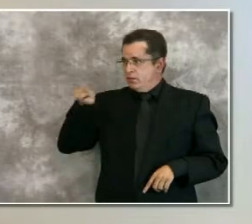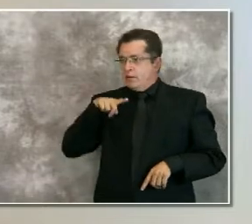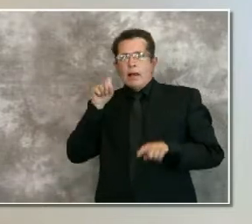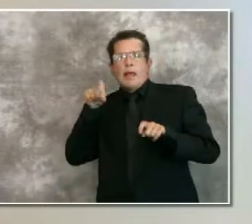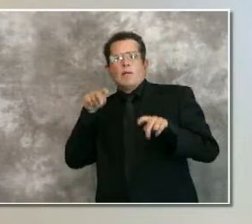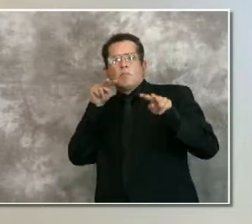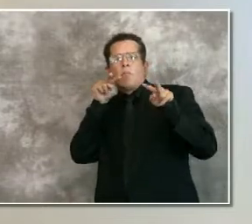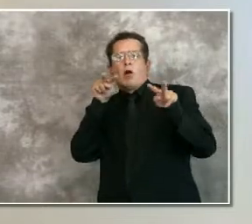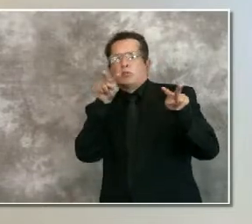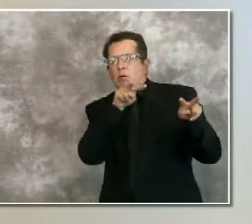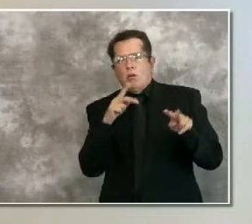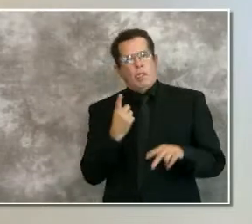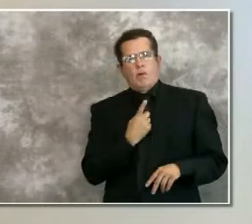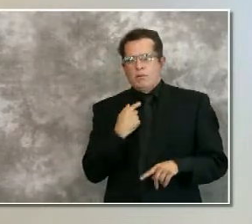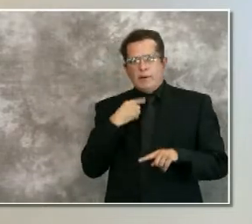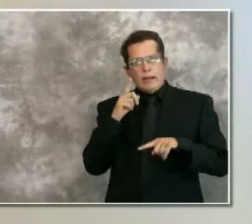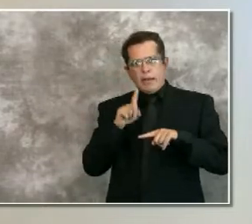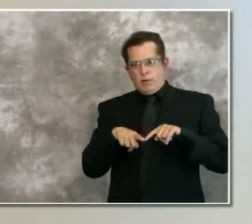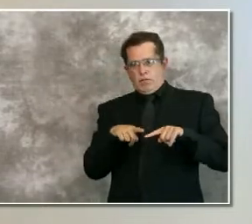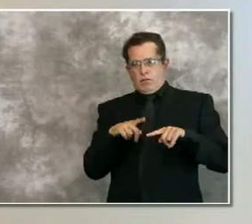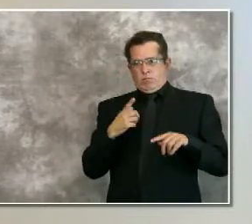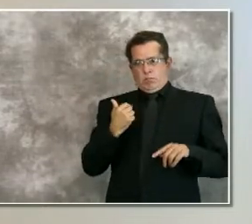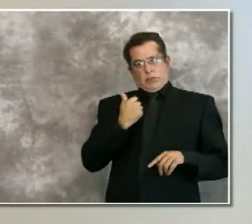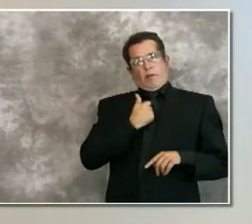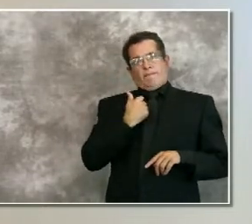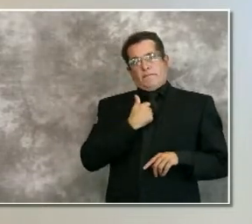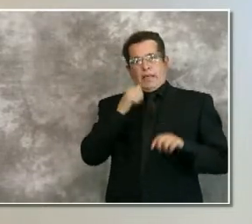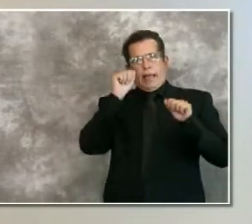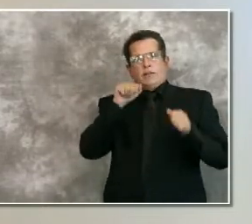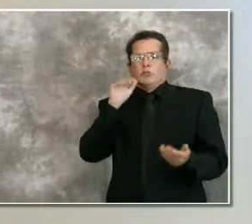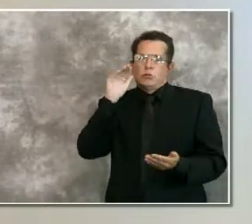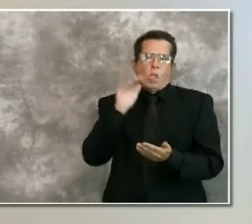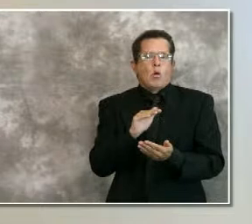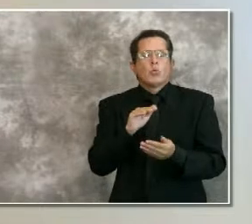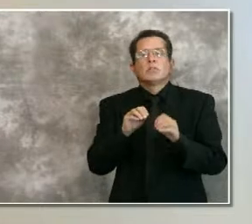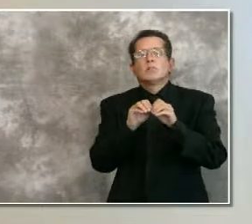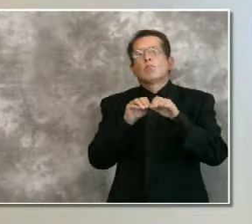order and no increase in enforcement alone will slow